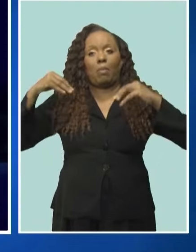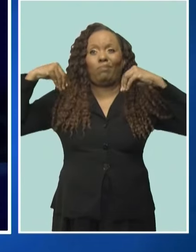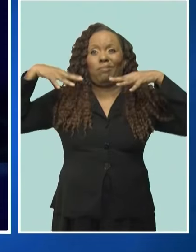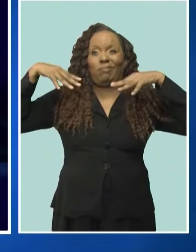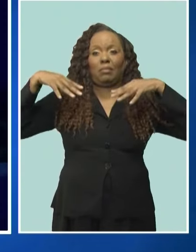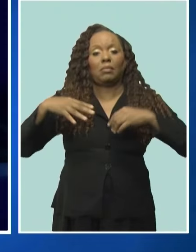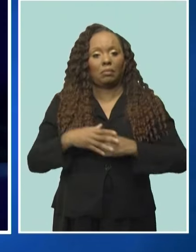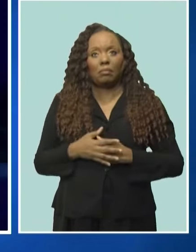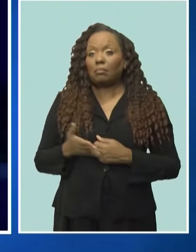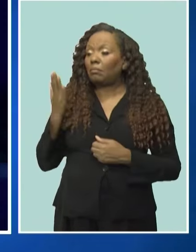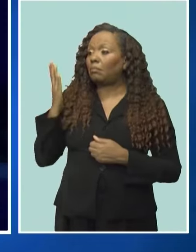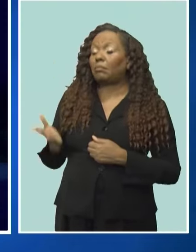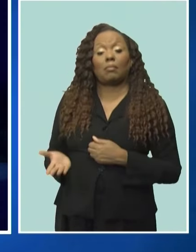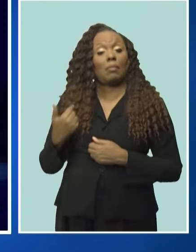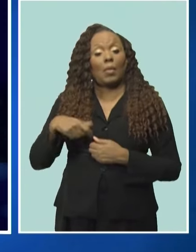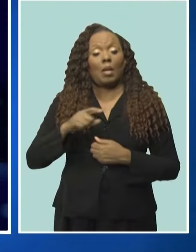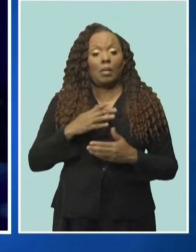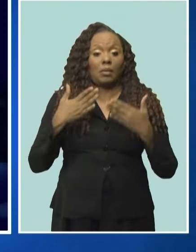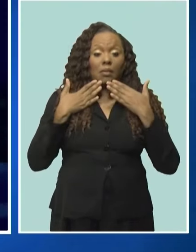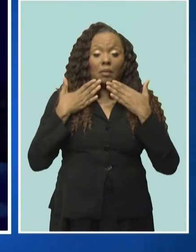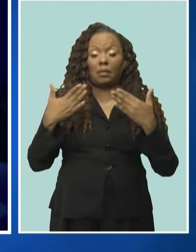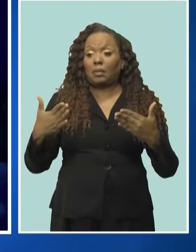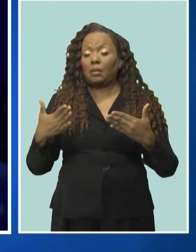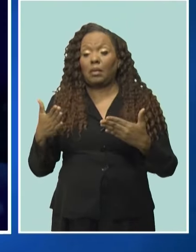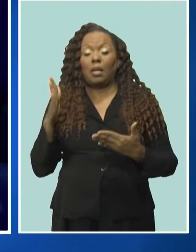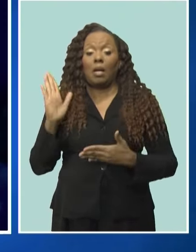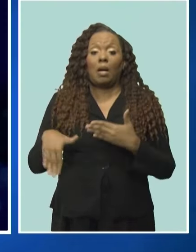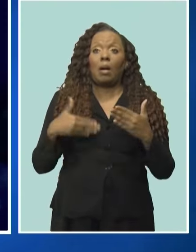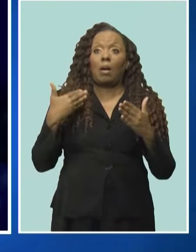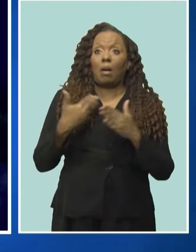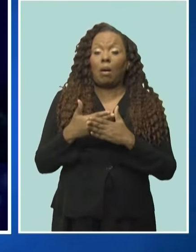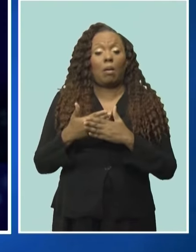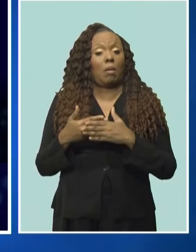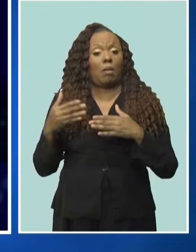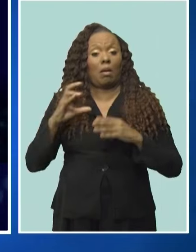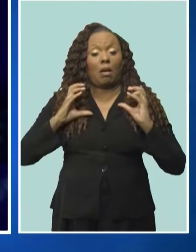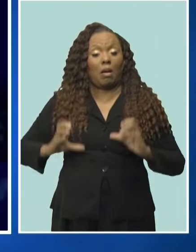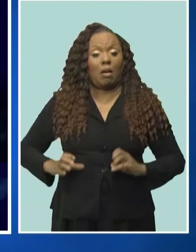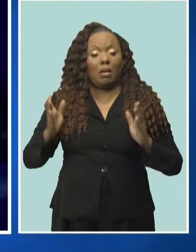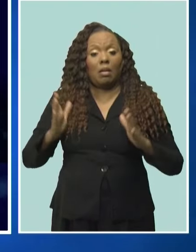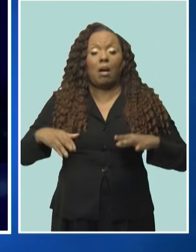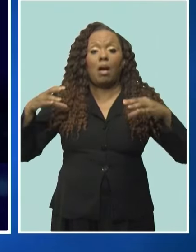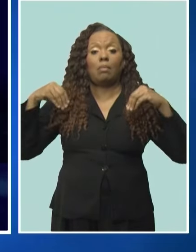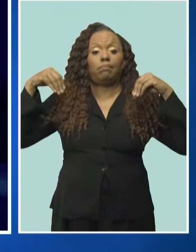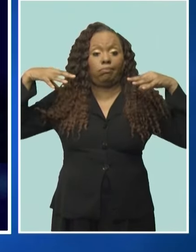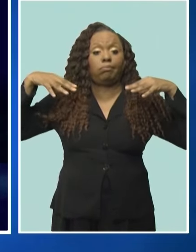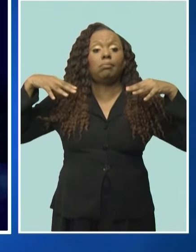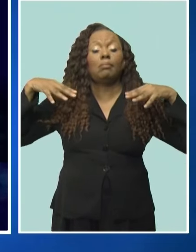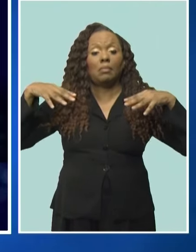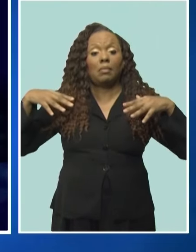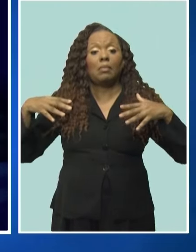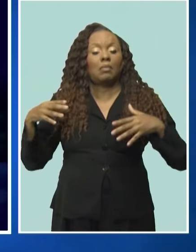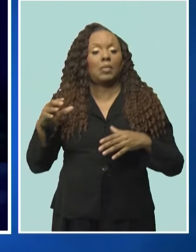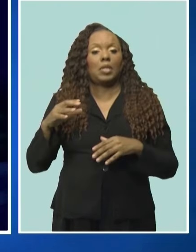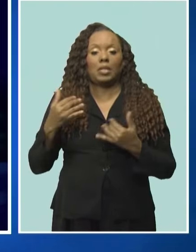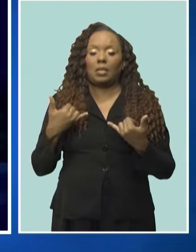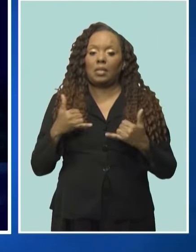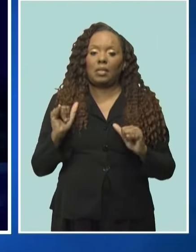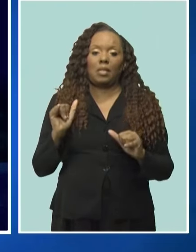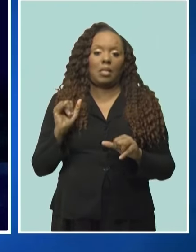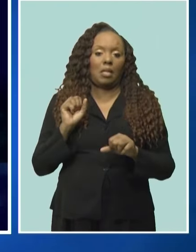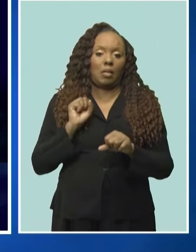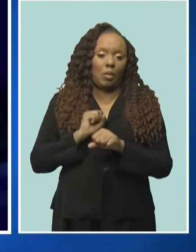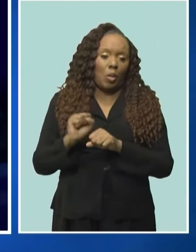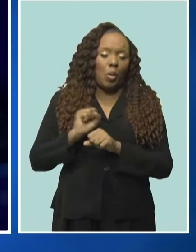we are grateful we have been able to have all Beryl-impacted customers' power restored, our work certainly